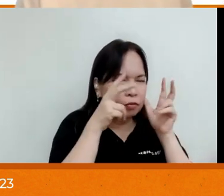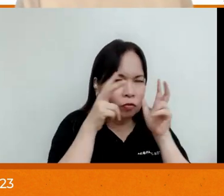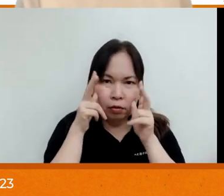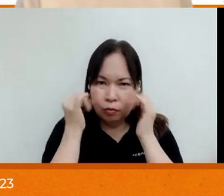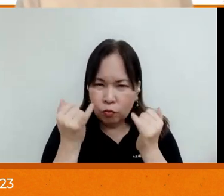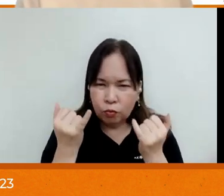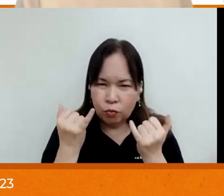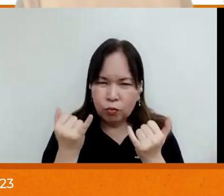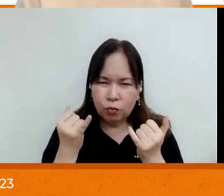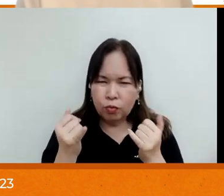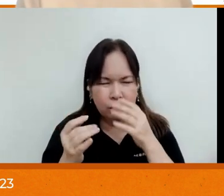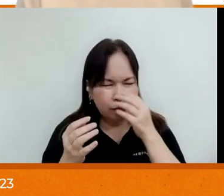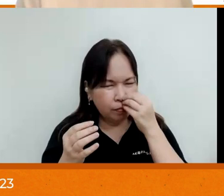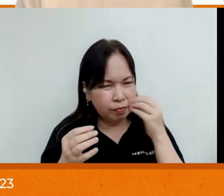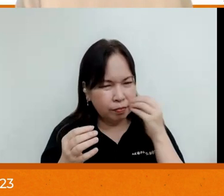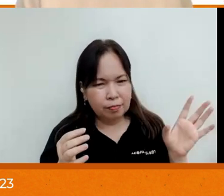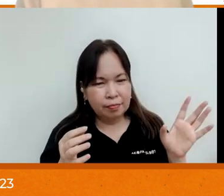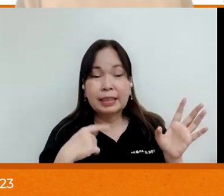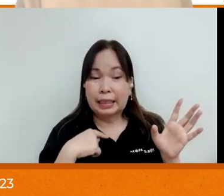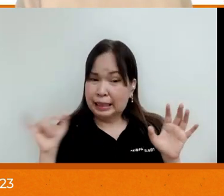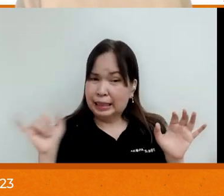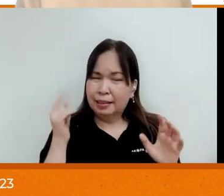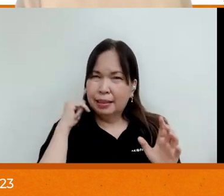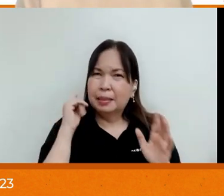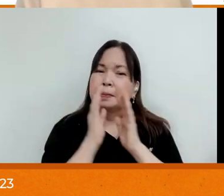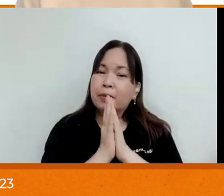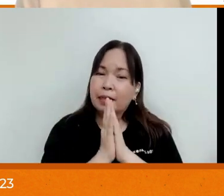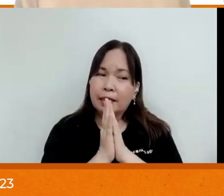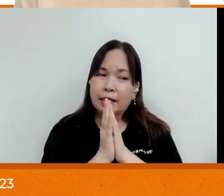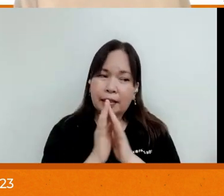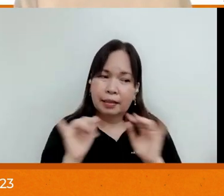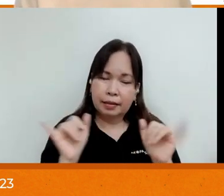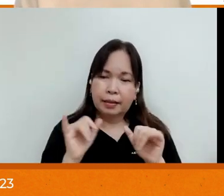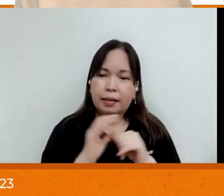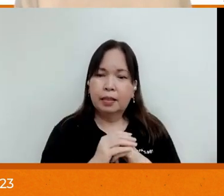sense, spirituality is something like that. When you